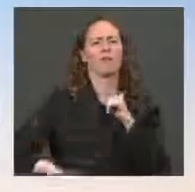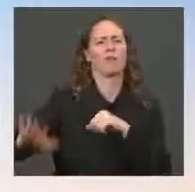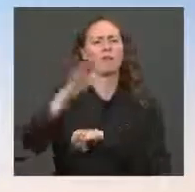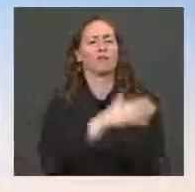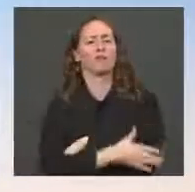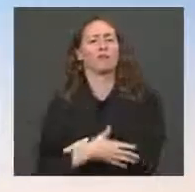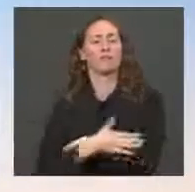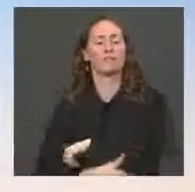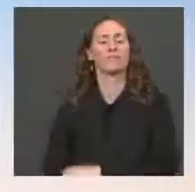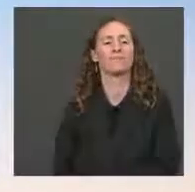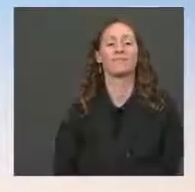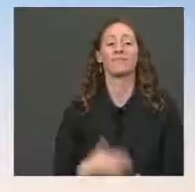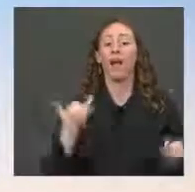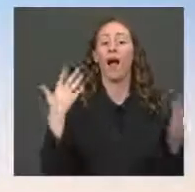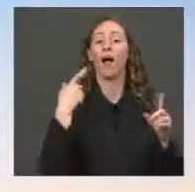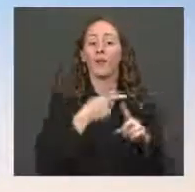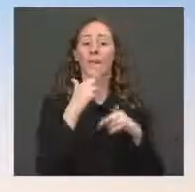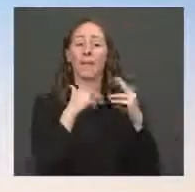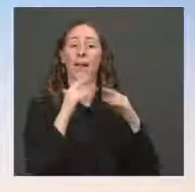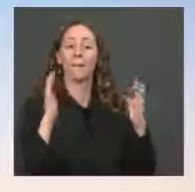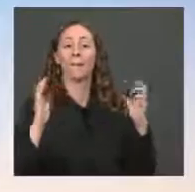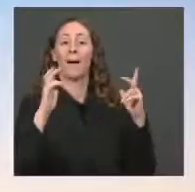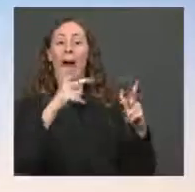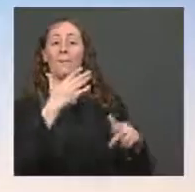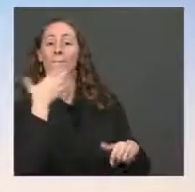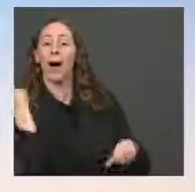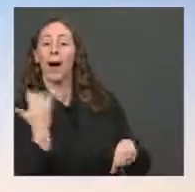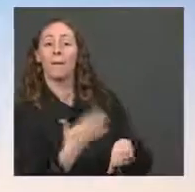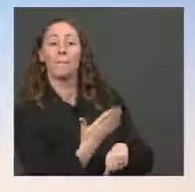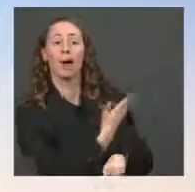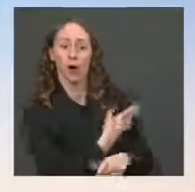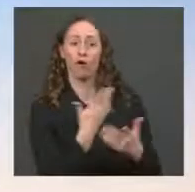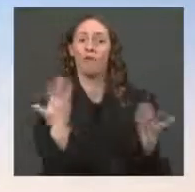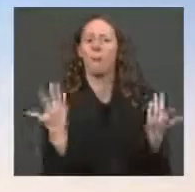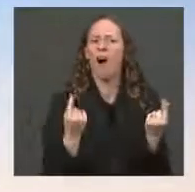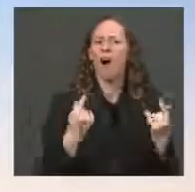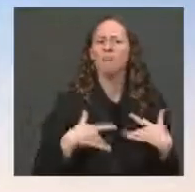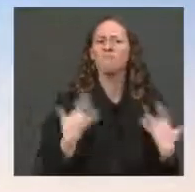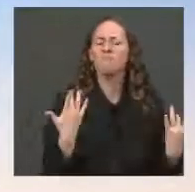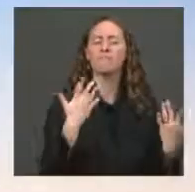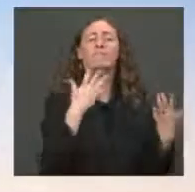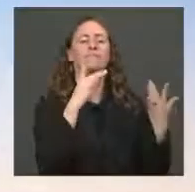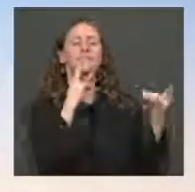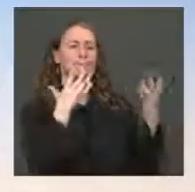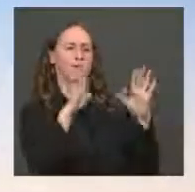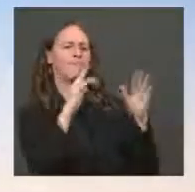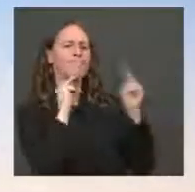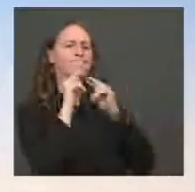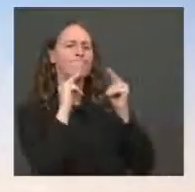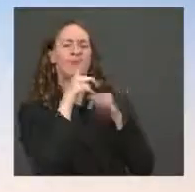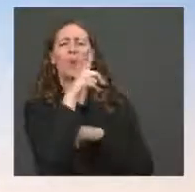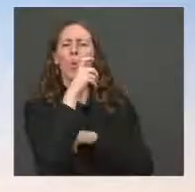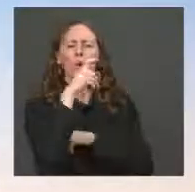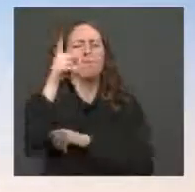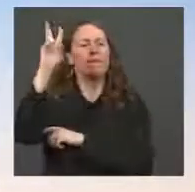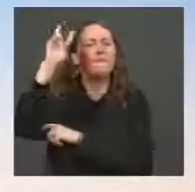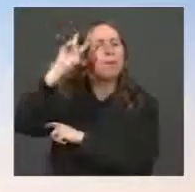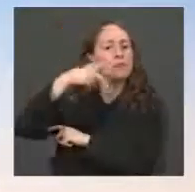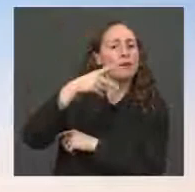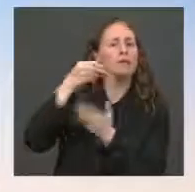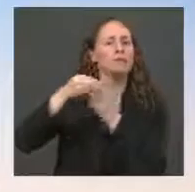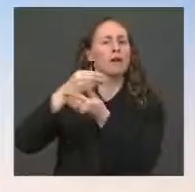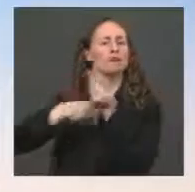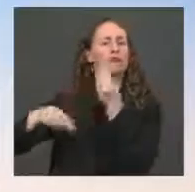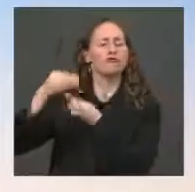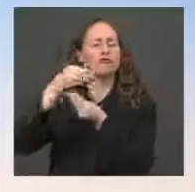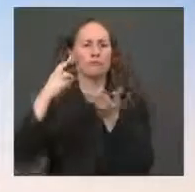Better agenda, the Vice President will make her first trip to the Treasury Department since taking office to hold an event with Treasury Secretary Janet Yellen